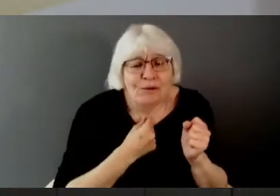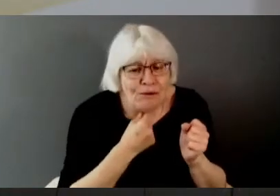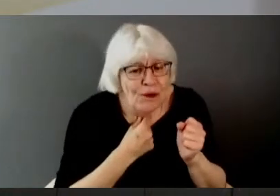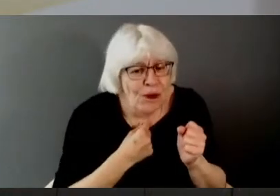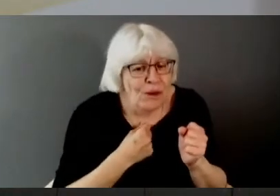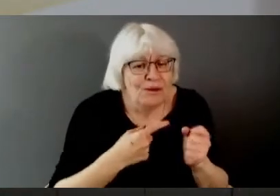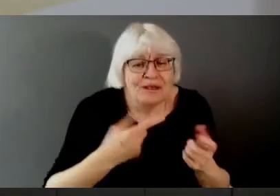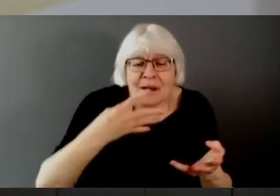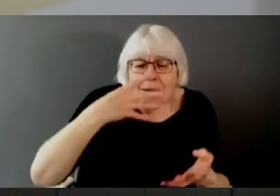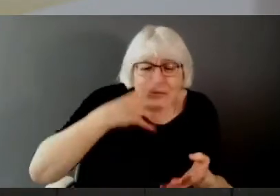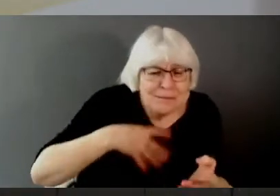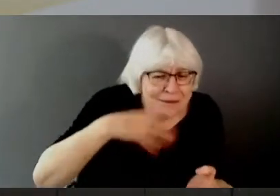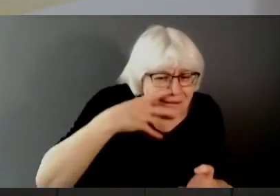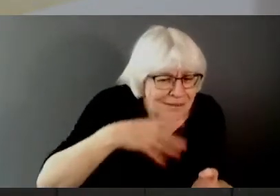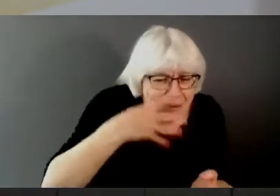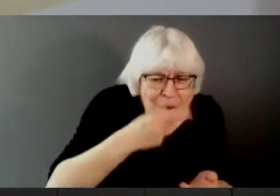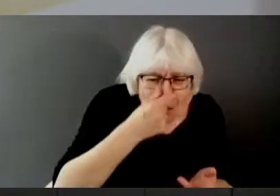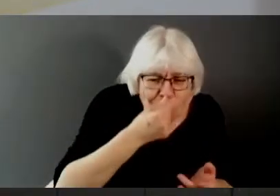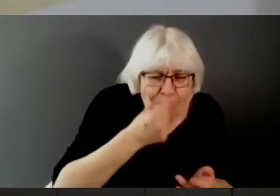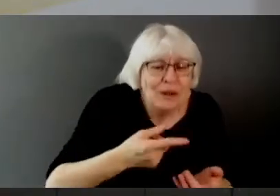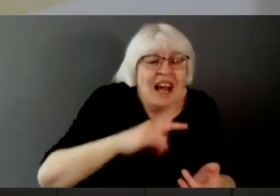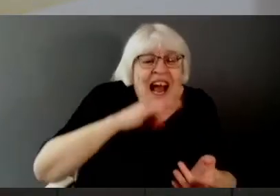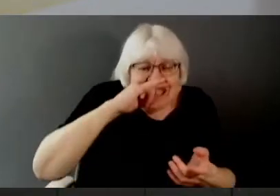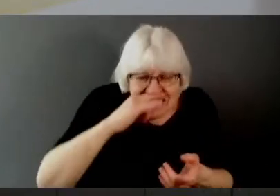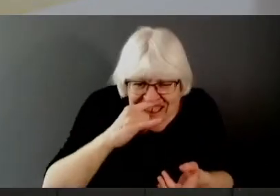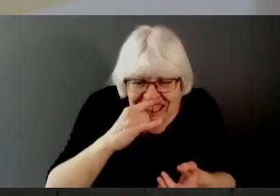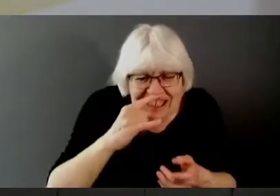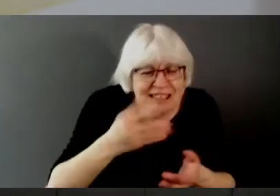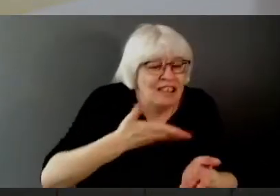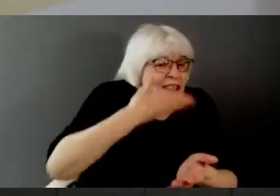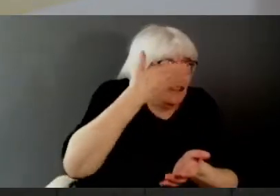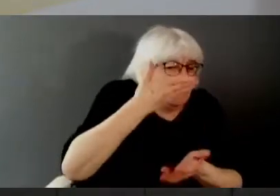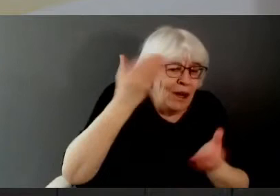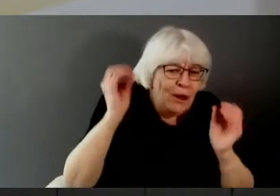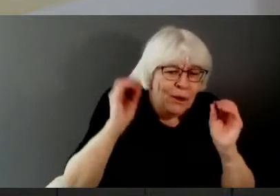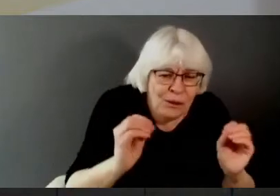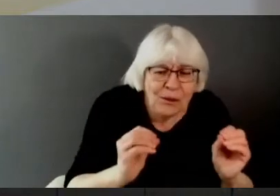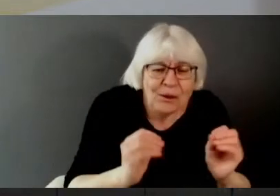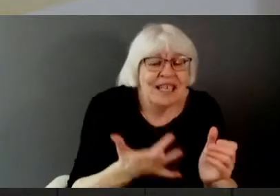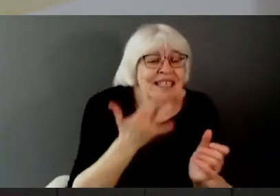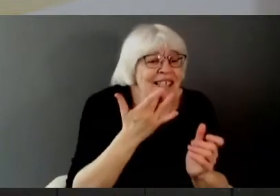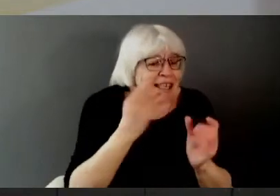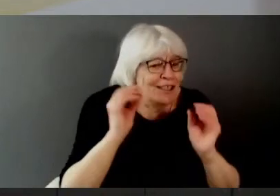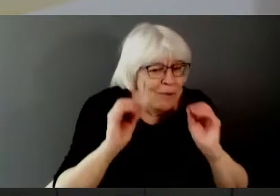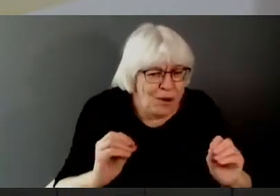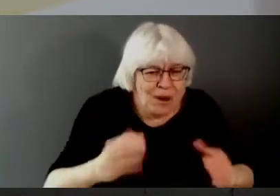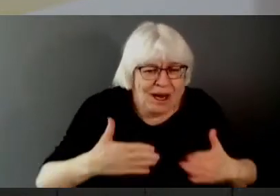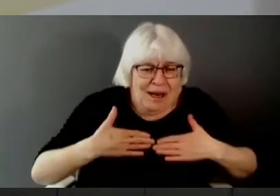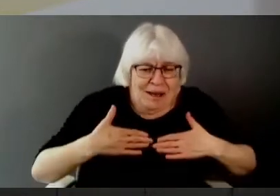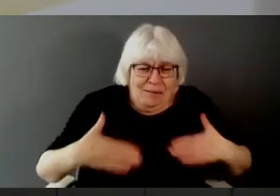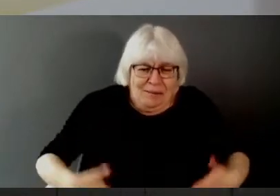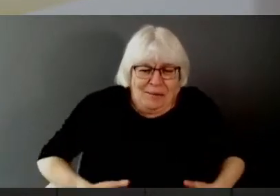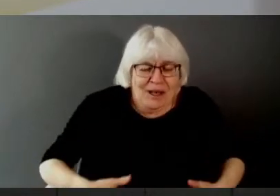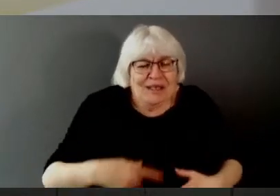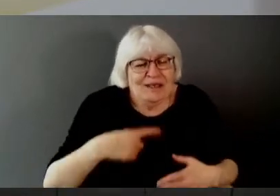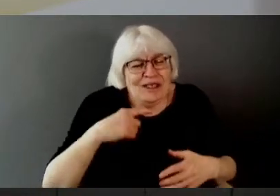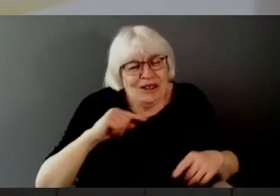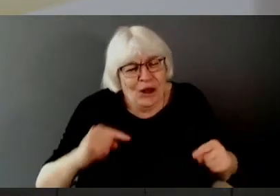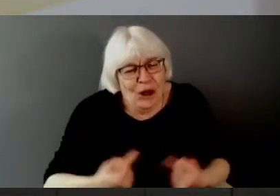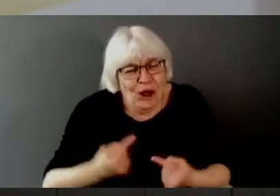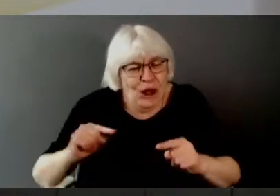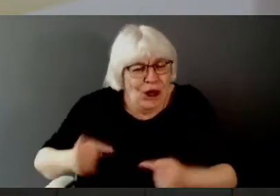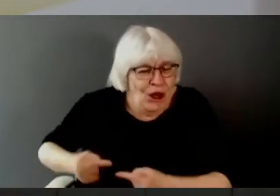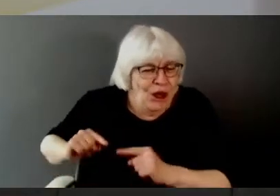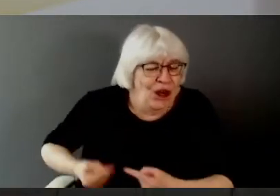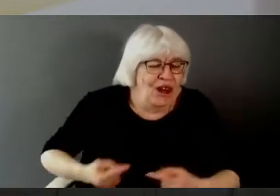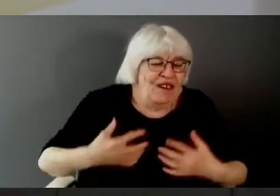headache, muscle, joint, and body aches, feeling unwell, and unusual tiredness. And thank you to health PI staff who are working at the